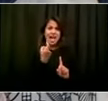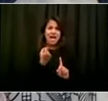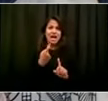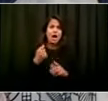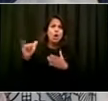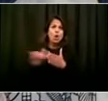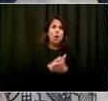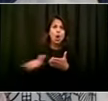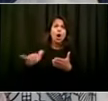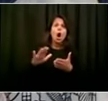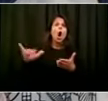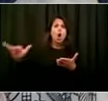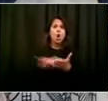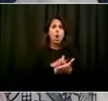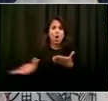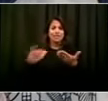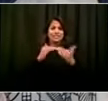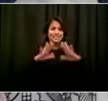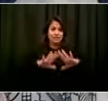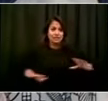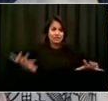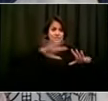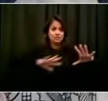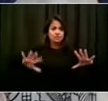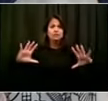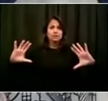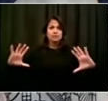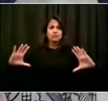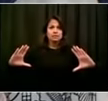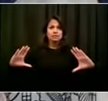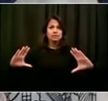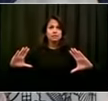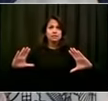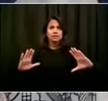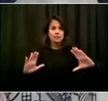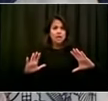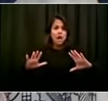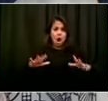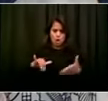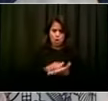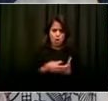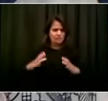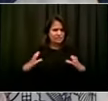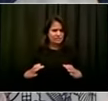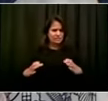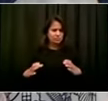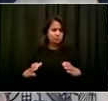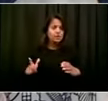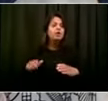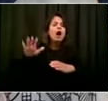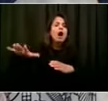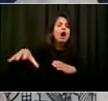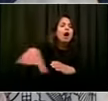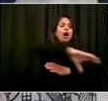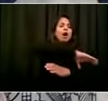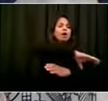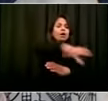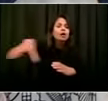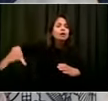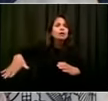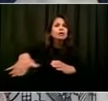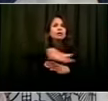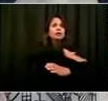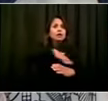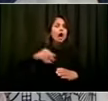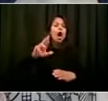caused by people connecting not just in Brooklyn or just in Queens, but across different areas. There's a Nassau County problem, there's